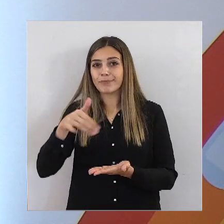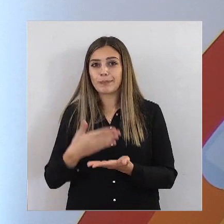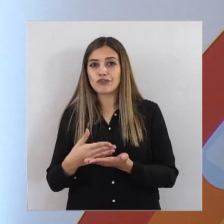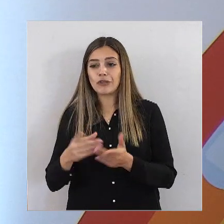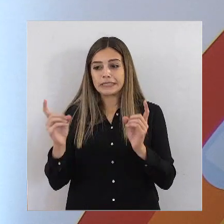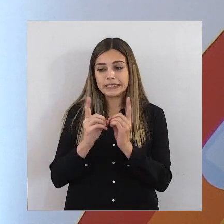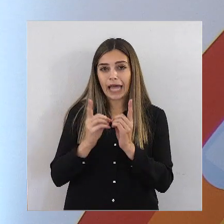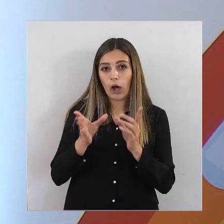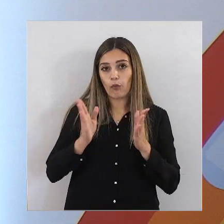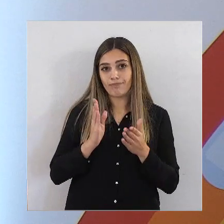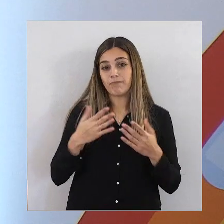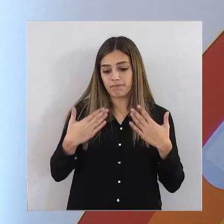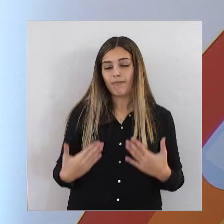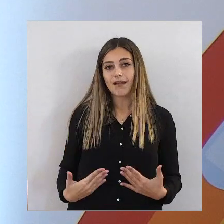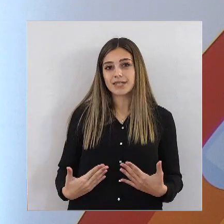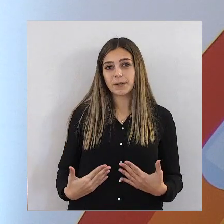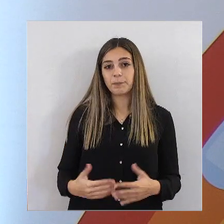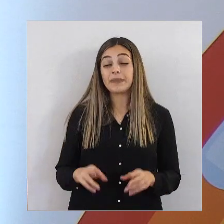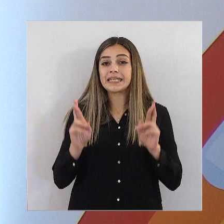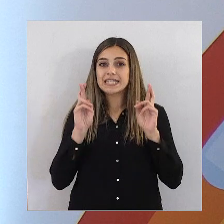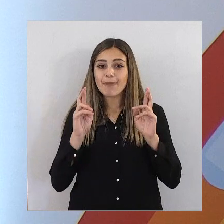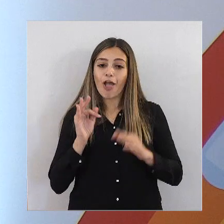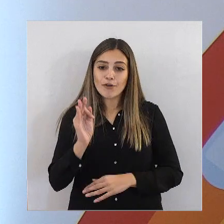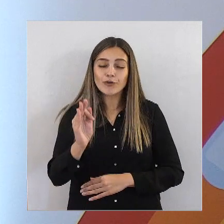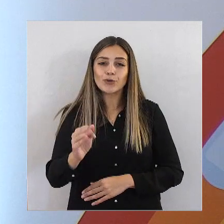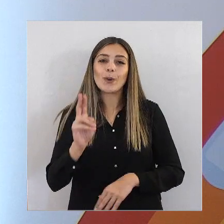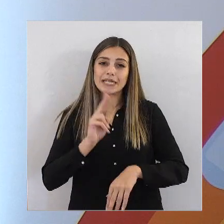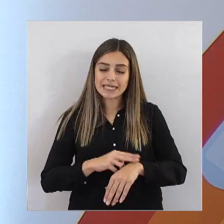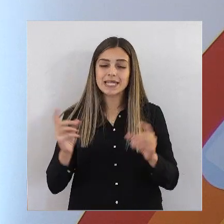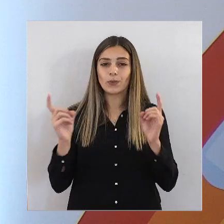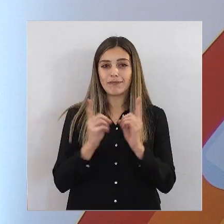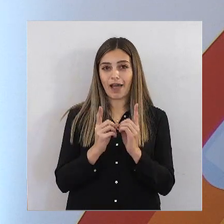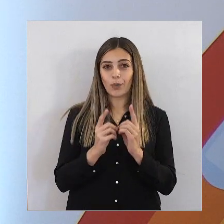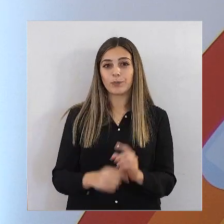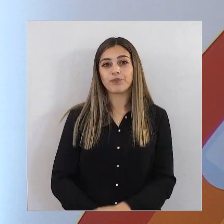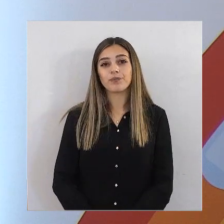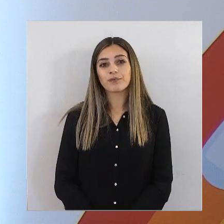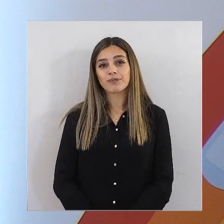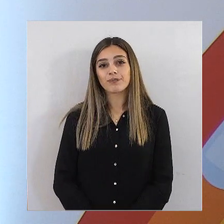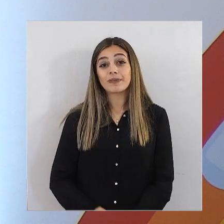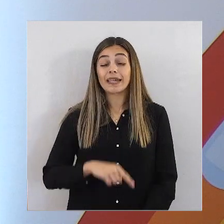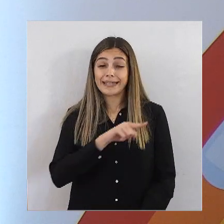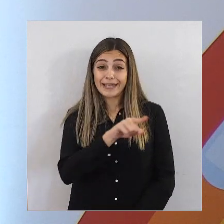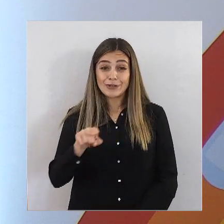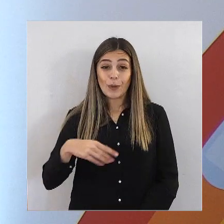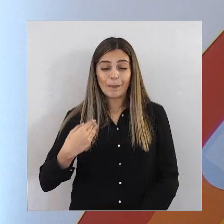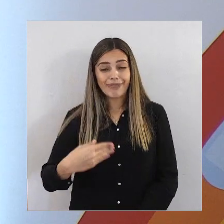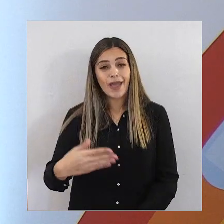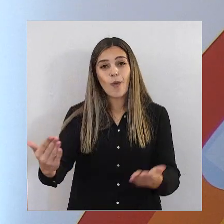in person so that we can see each other's faces outside the border of a screen. You are always welcome in Malta.